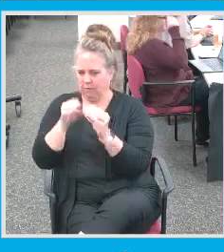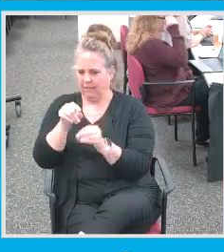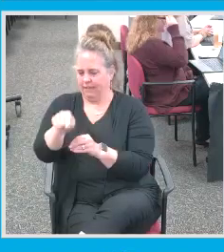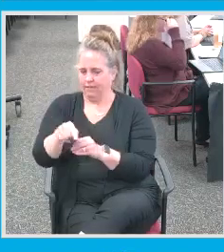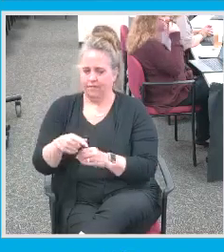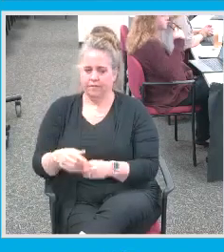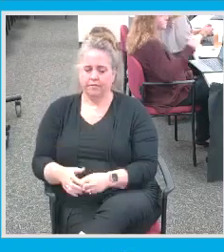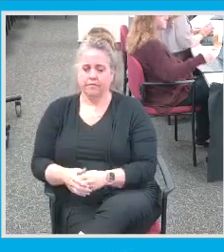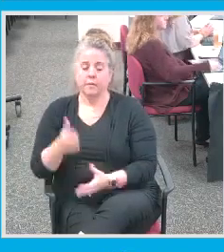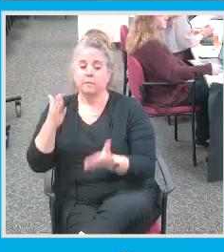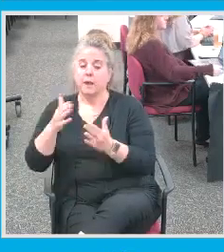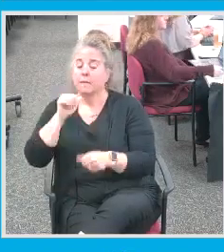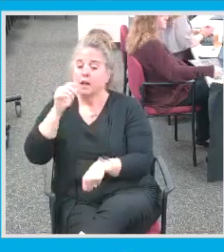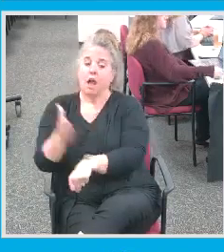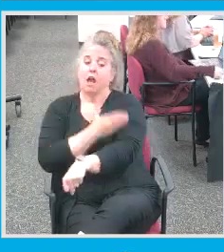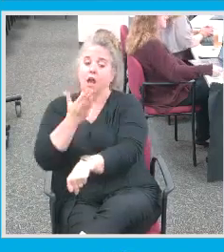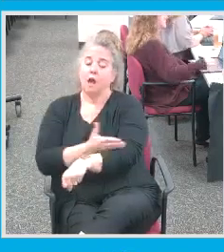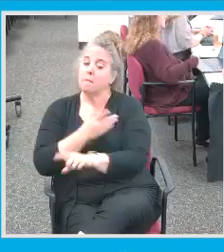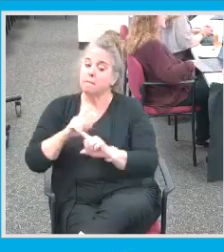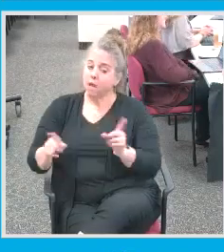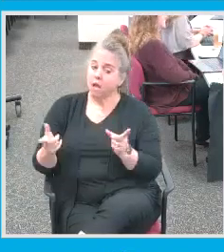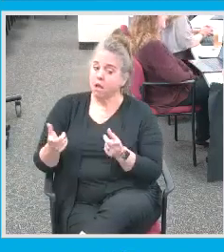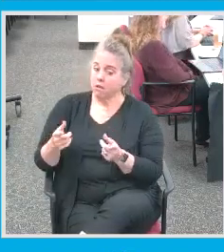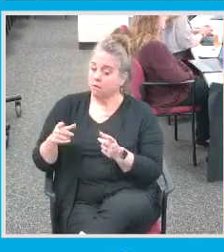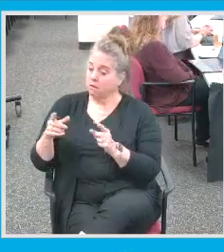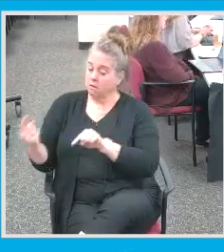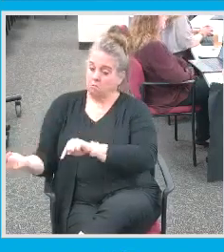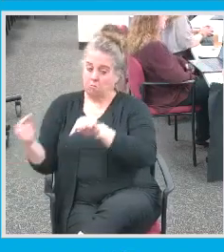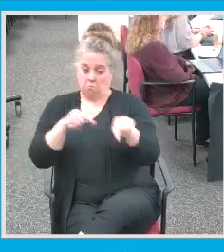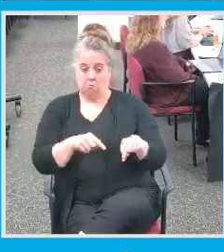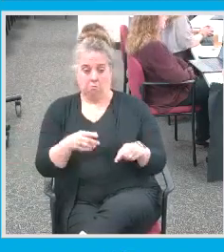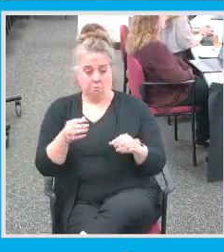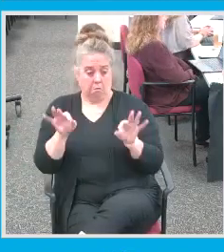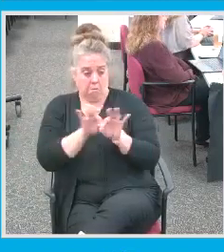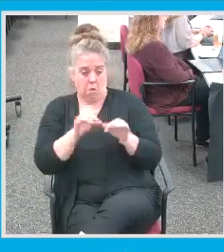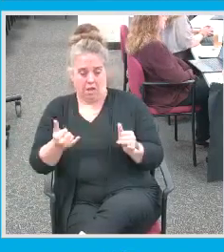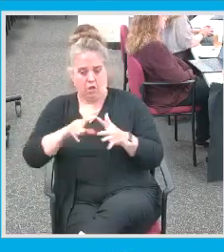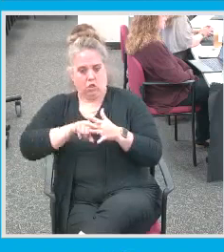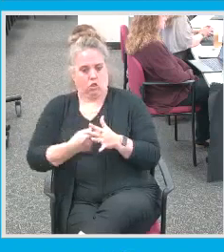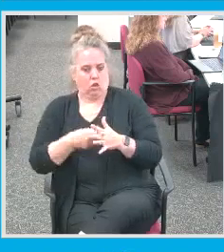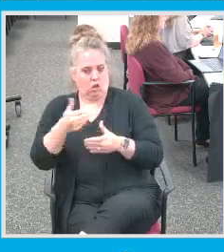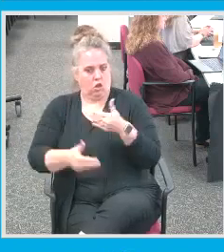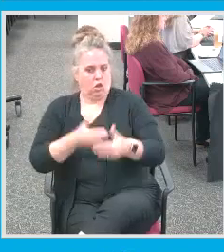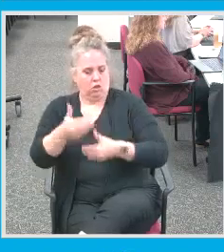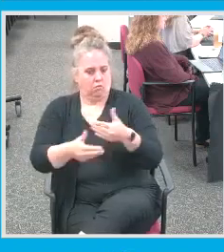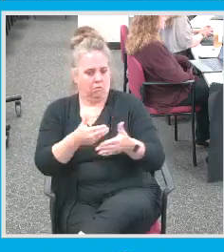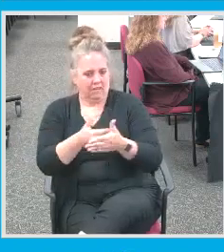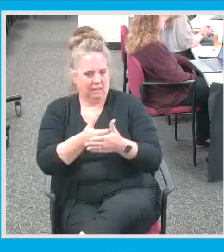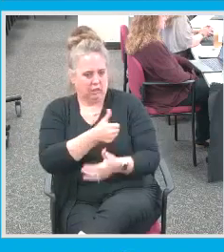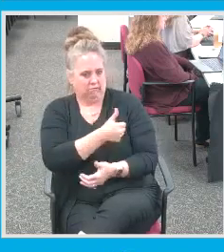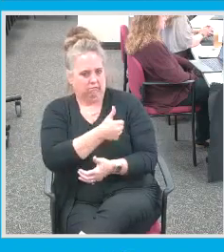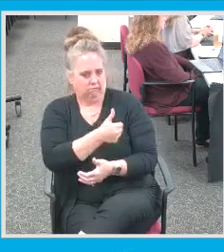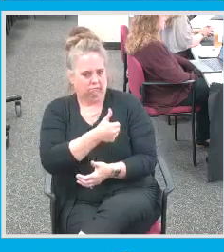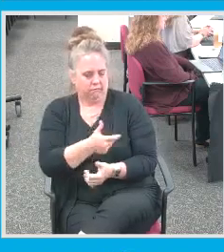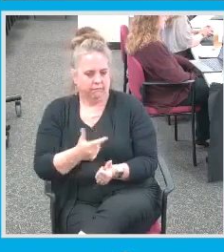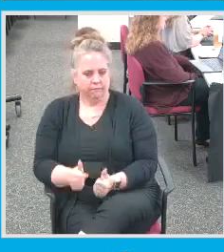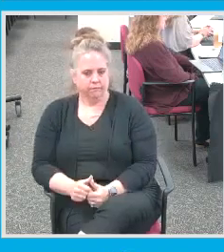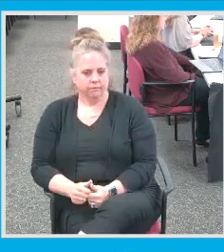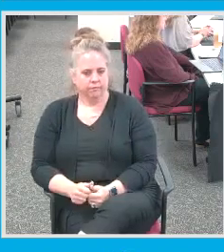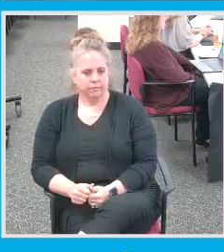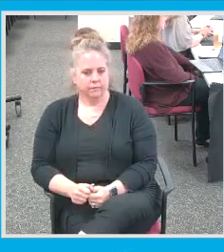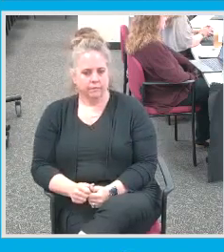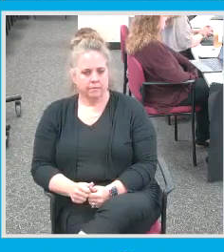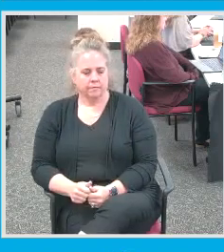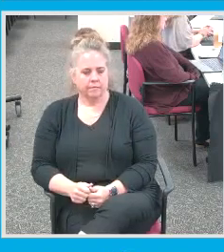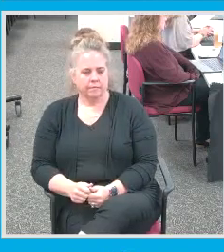way that we could accommodate some of the kids. And the kids were looking so forward to presenting last time. And we do have students working